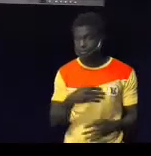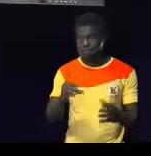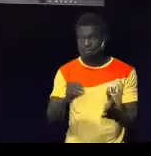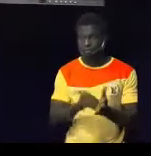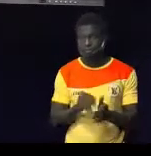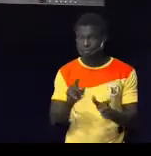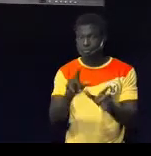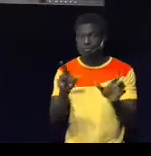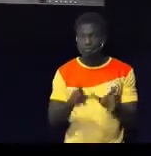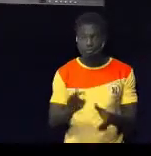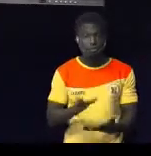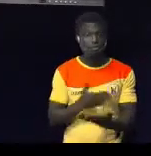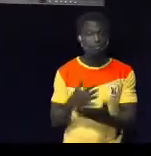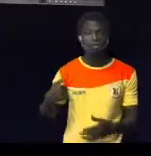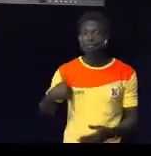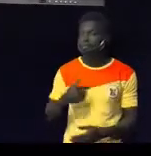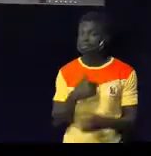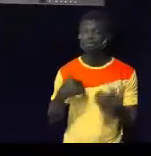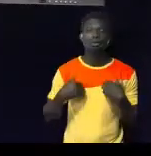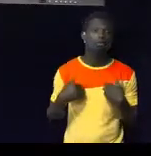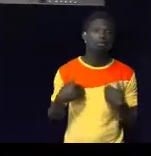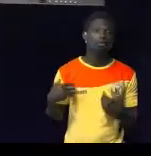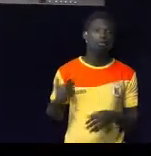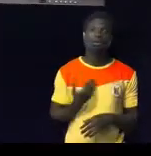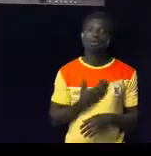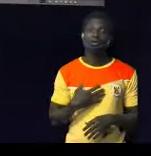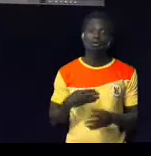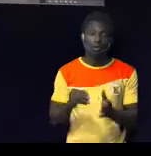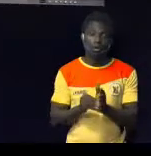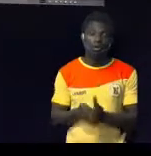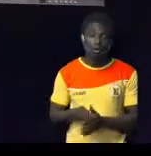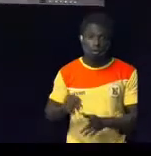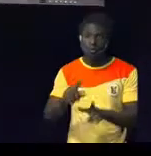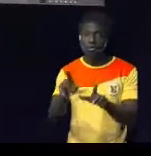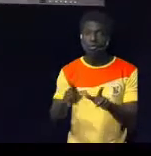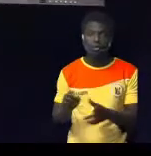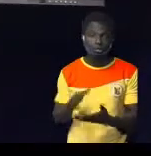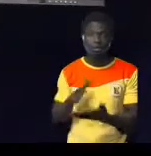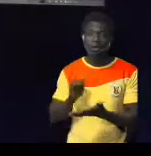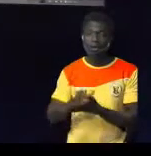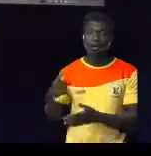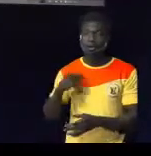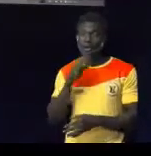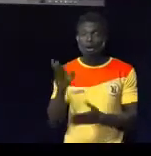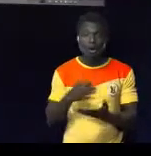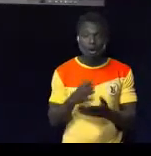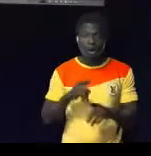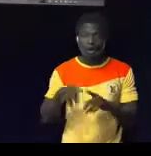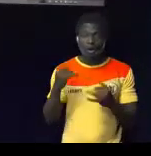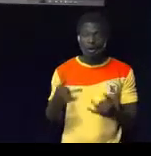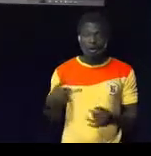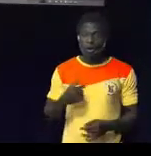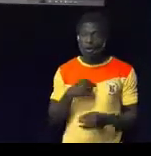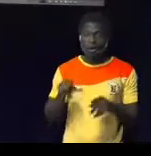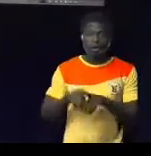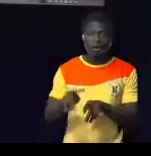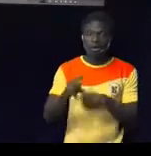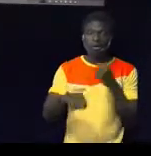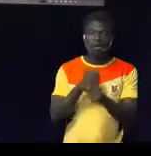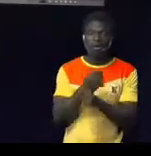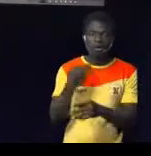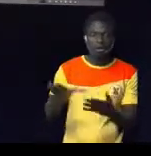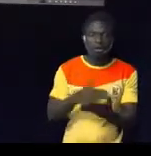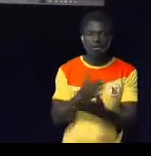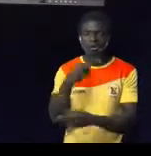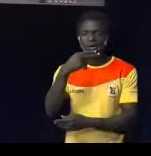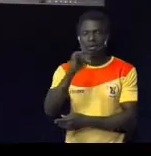local songs. We have our own local songs that we were singing, but now we have different types of song, hip-hop,